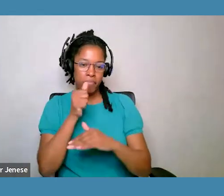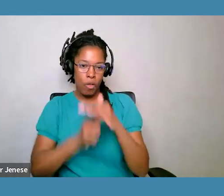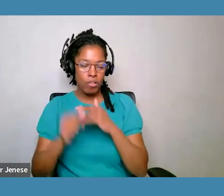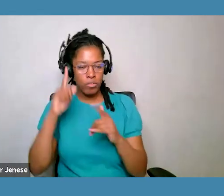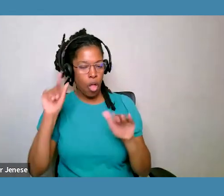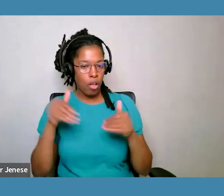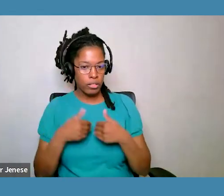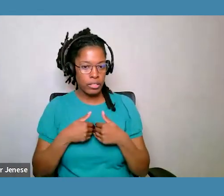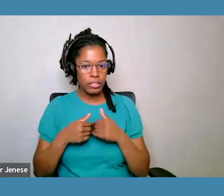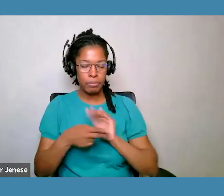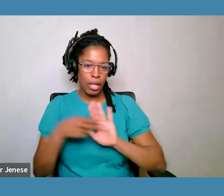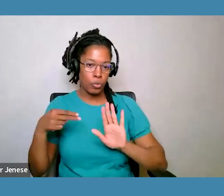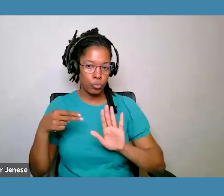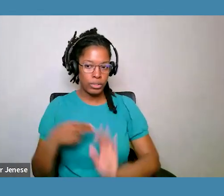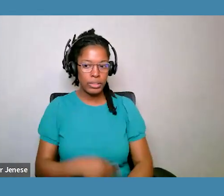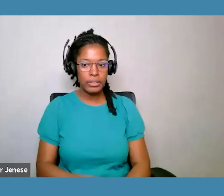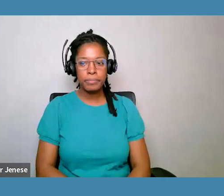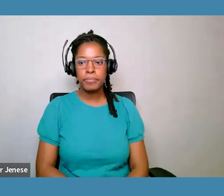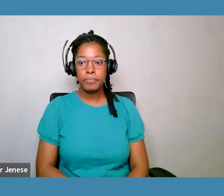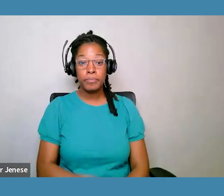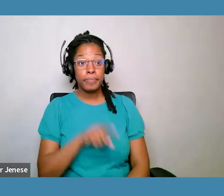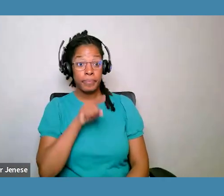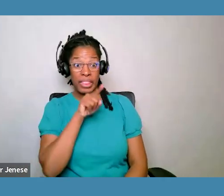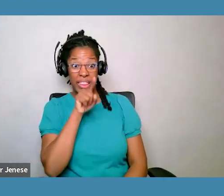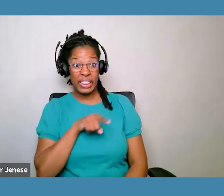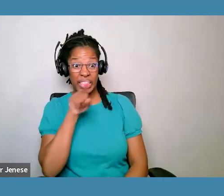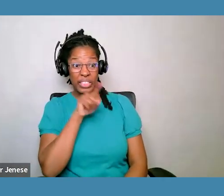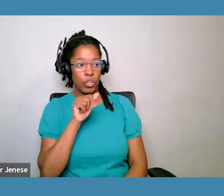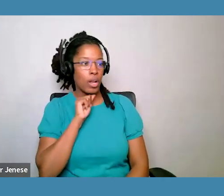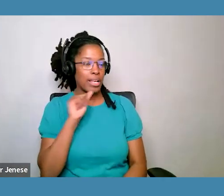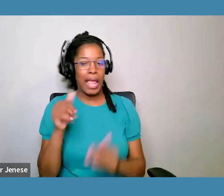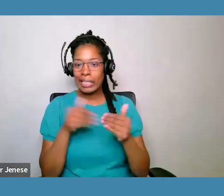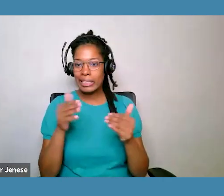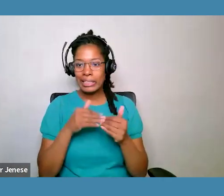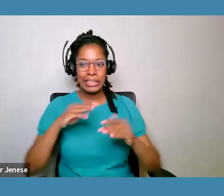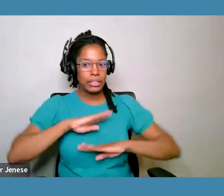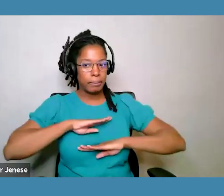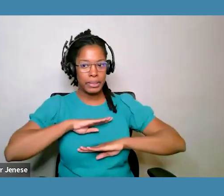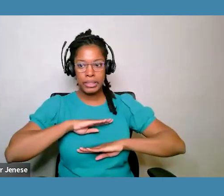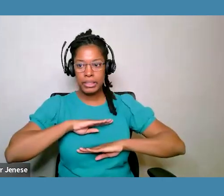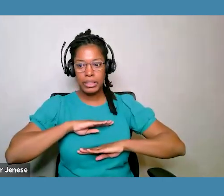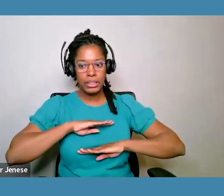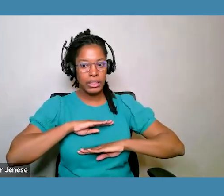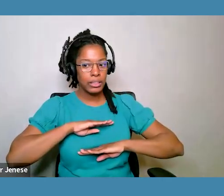autism diagnosis. And these are not easy to meet.